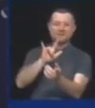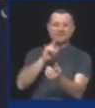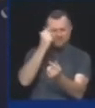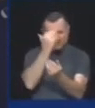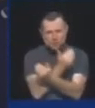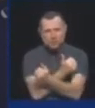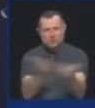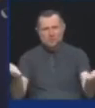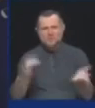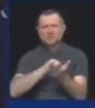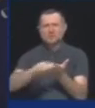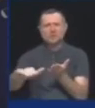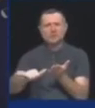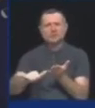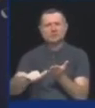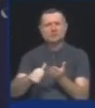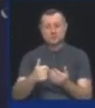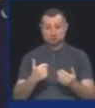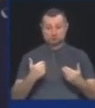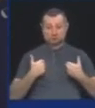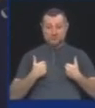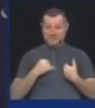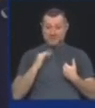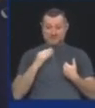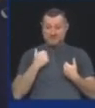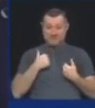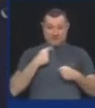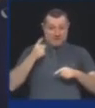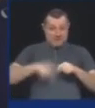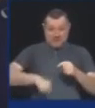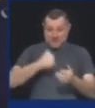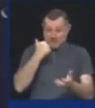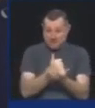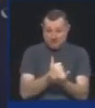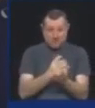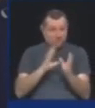stand up and demand his arrest, because what he did was nothing short